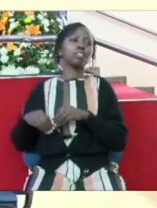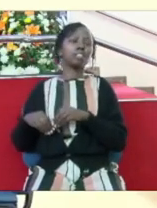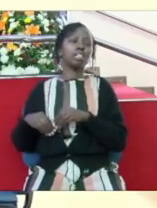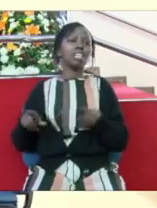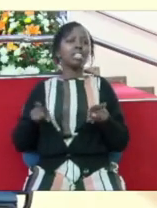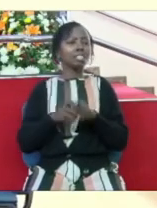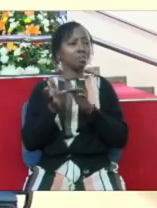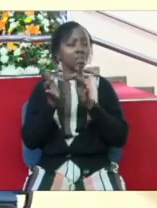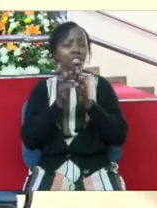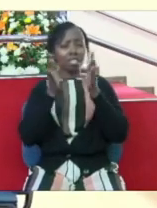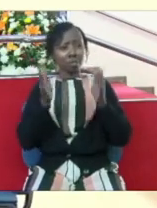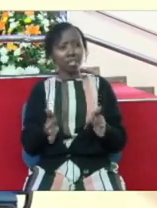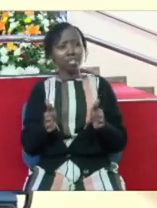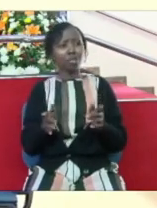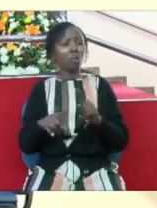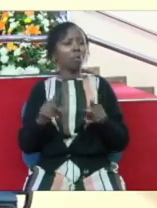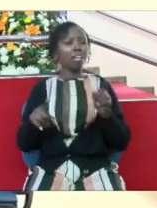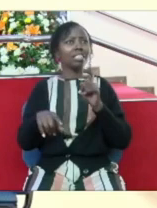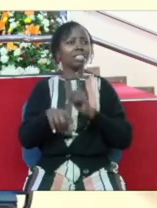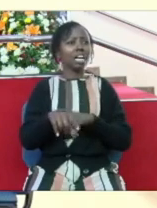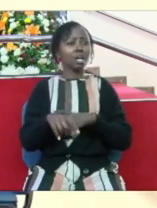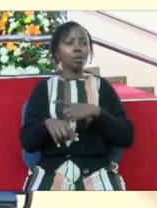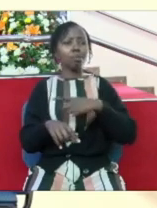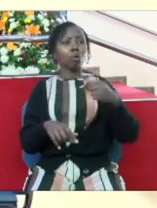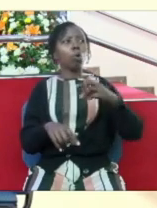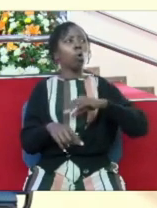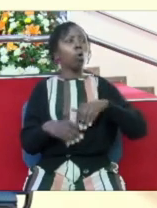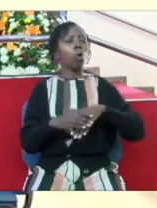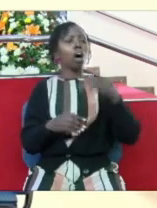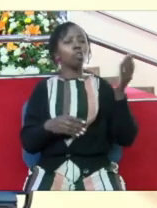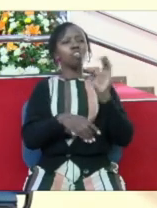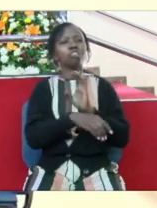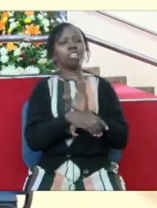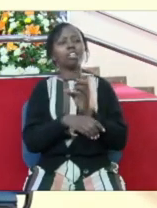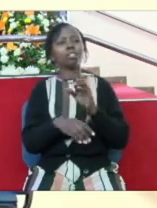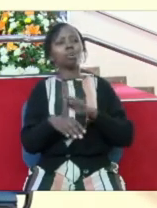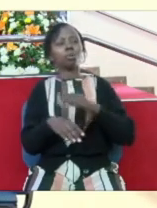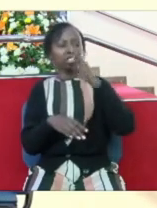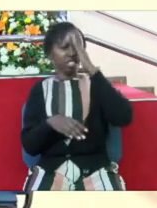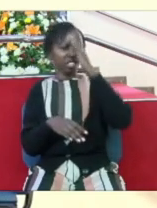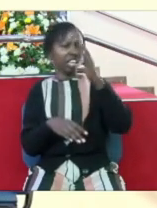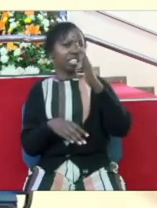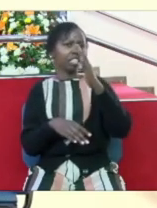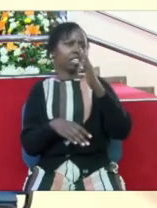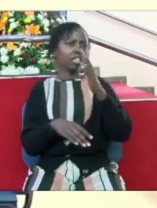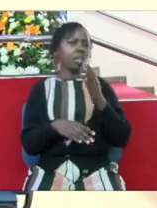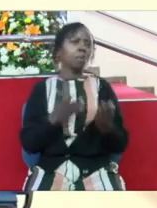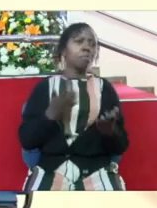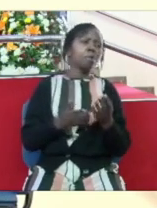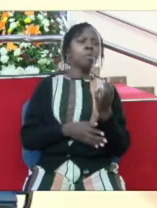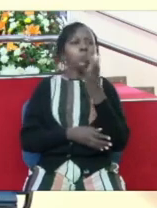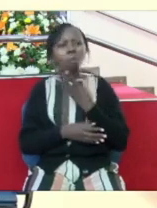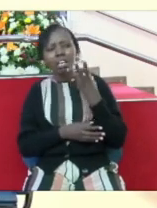believers. Sisi ni waumini. But when we get out of church on a Sunday. Lakini tunapotoka kanisani siku ya Jumapili. Come to Tuesday or Wednesday